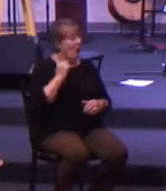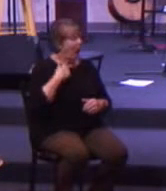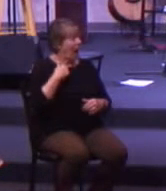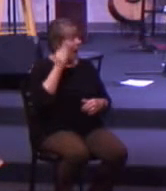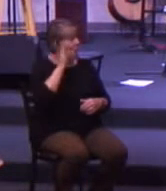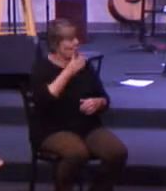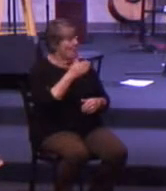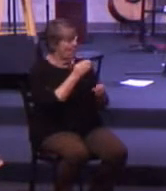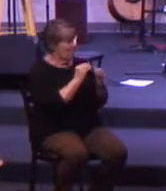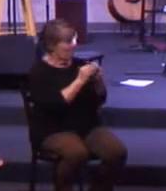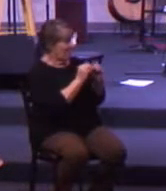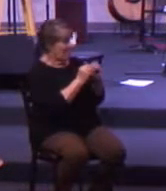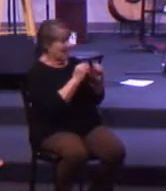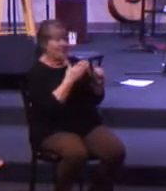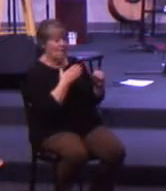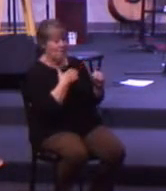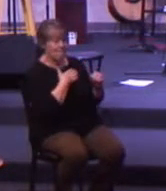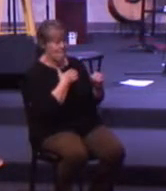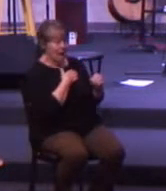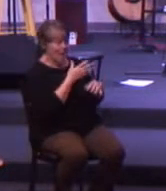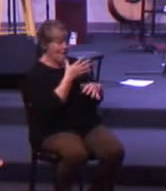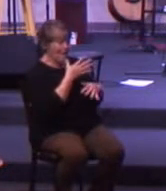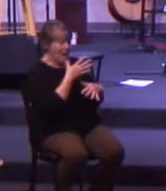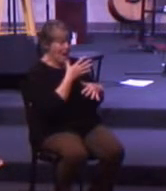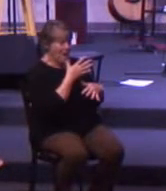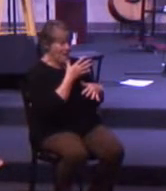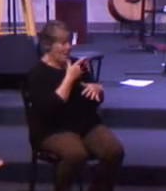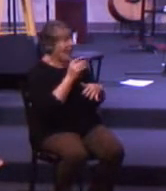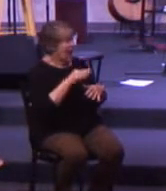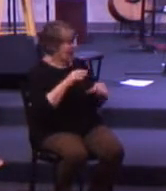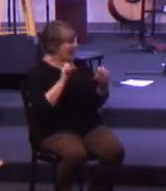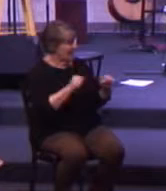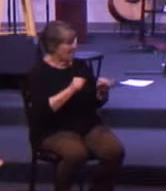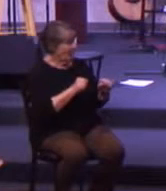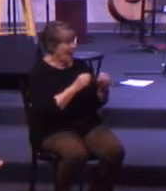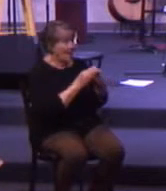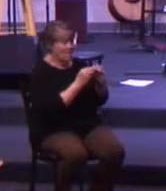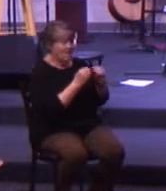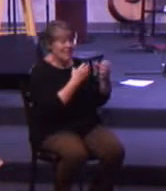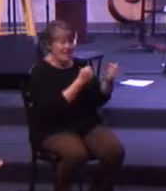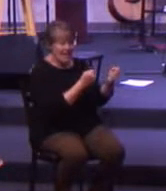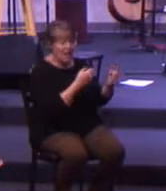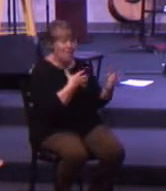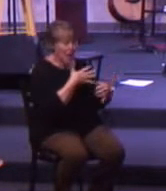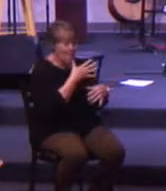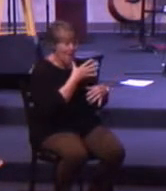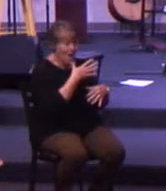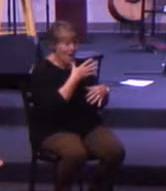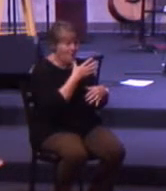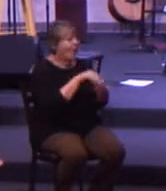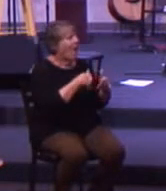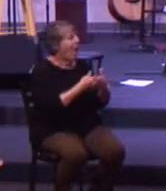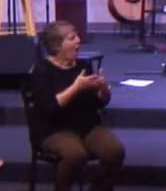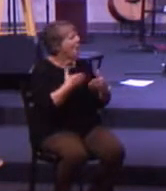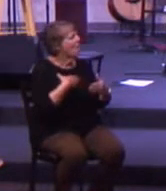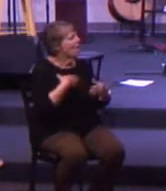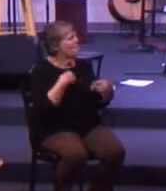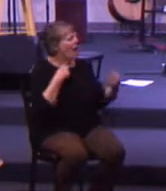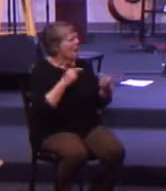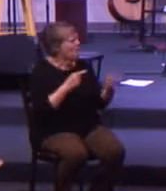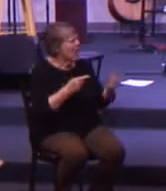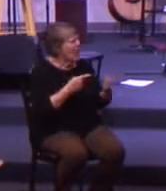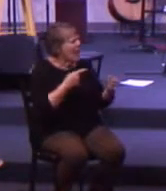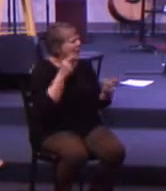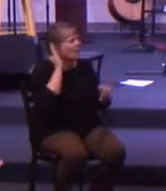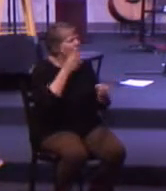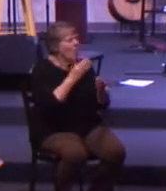mom. And if I can just fix my mom, which obviously I could do, then all of my pain will be wiped away. Well, you know what